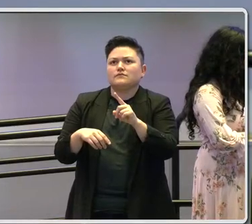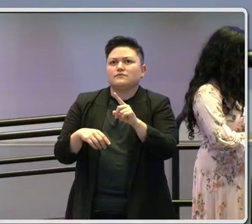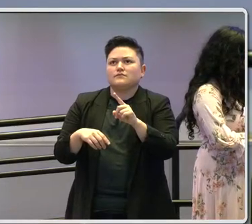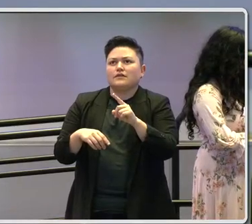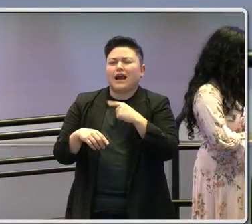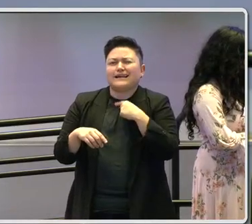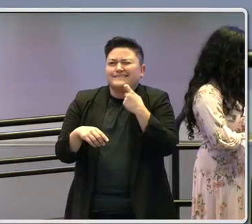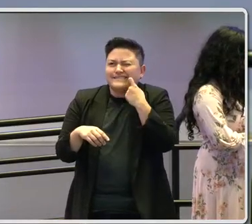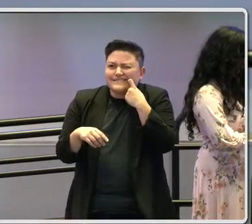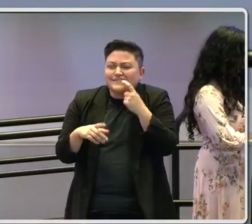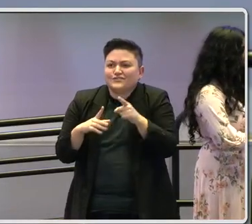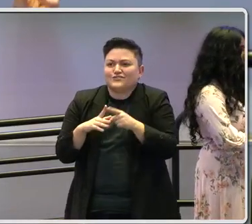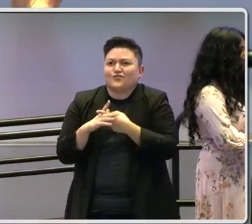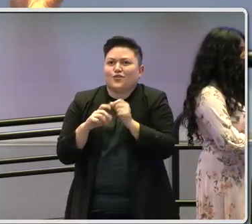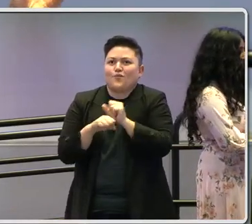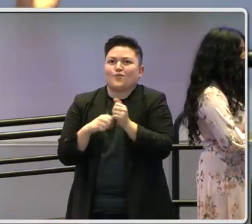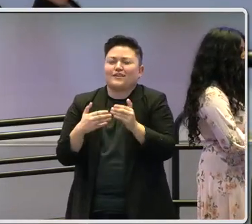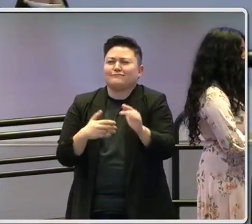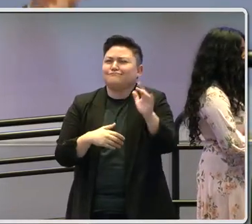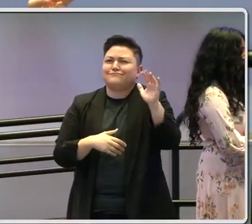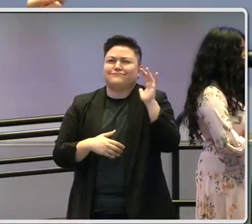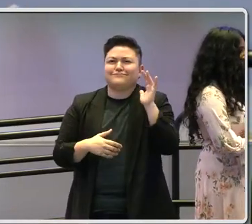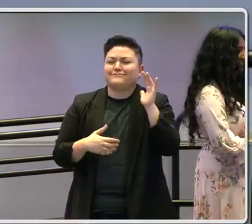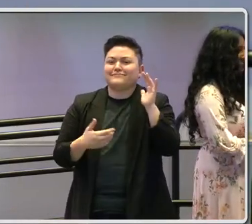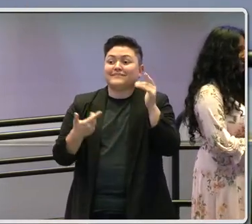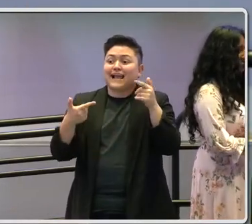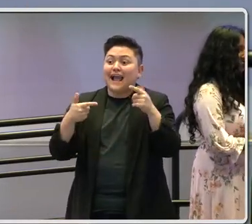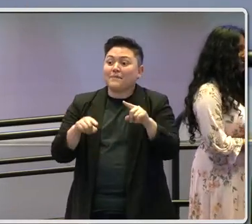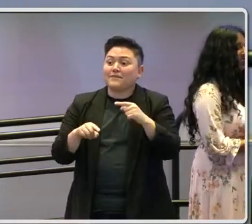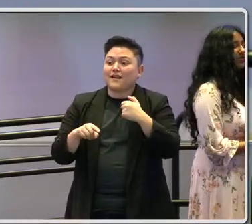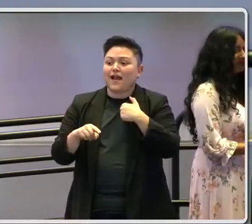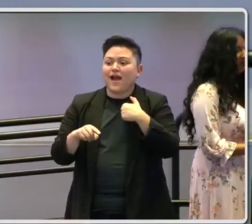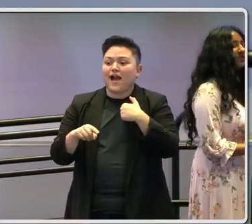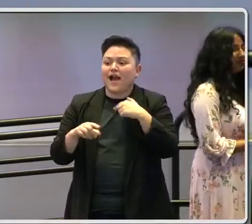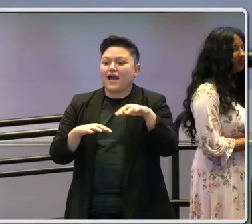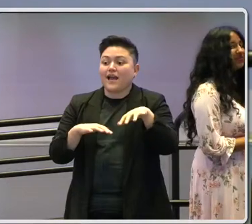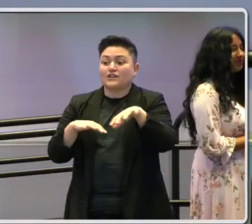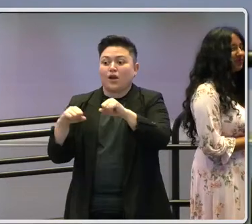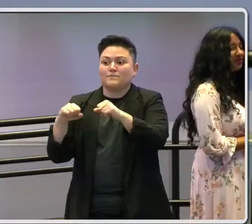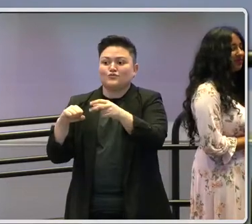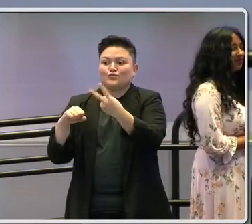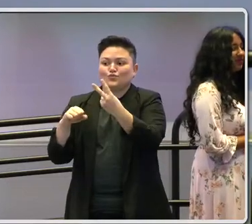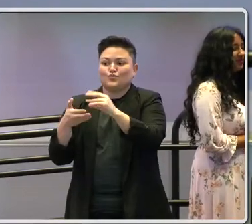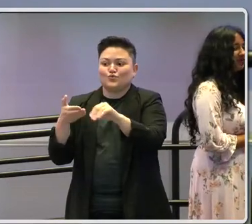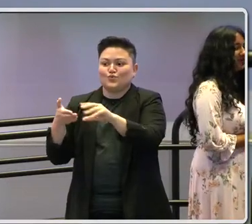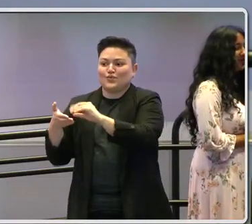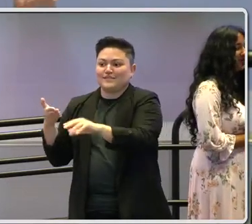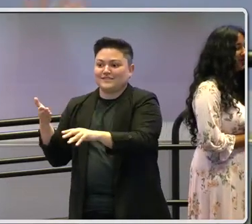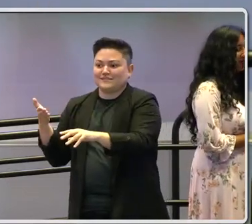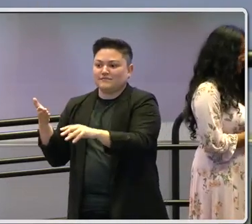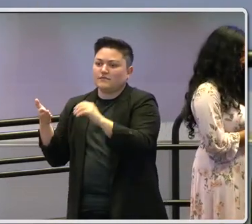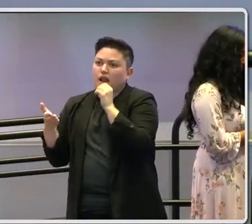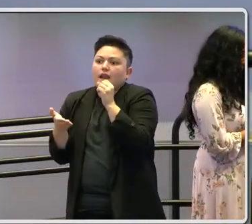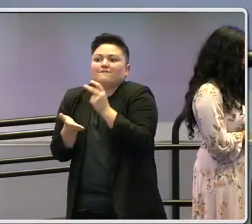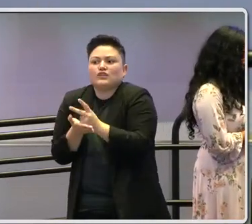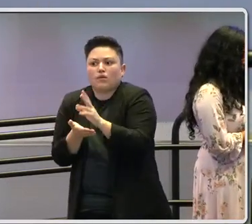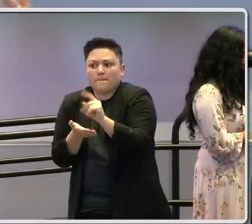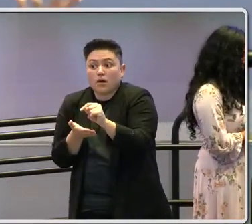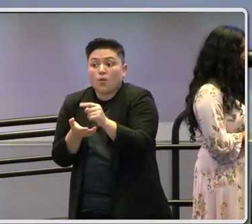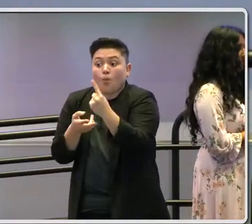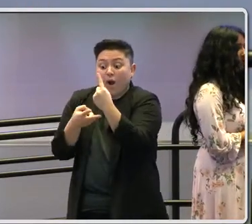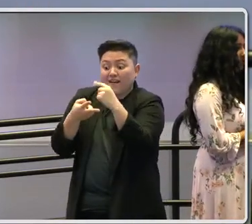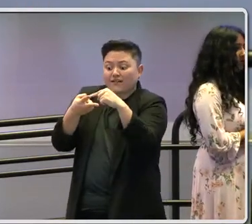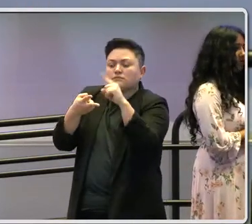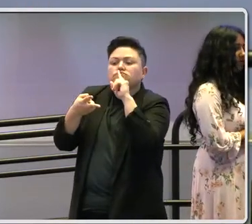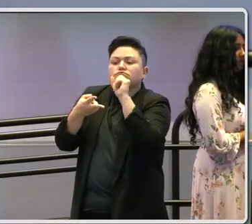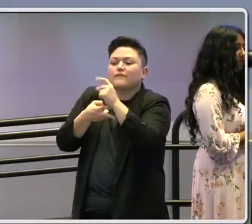career here, I unofficially adopted two of my students, and I have now officially adopted one of